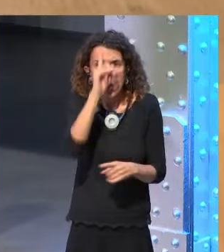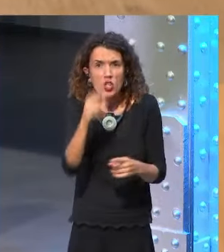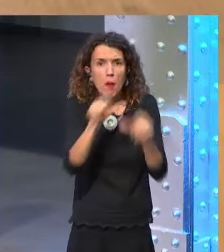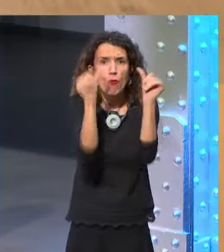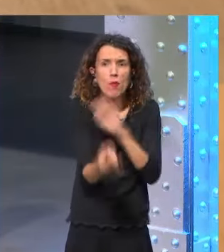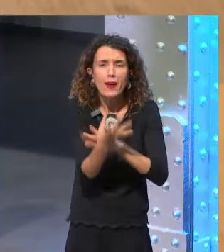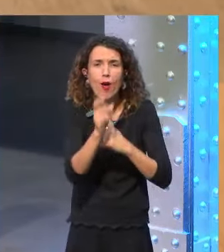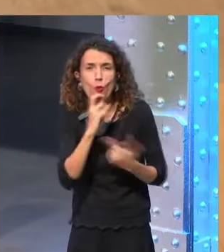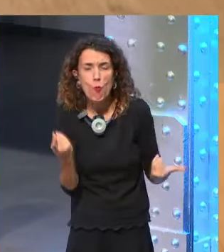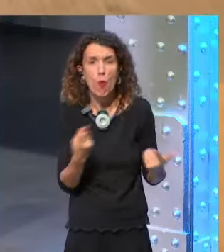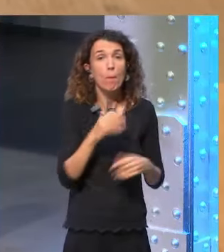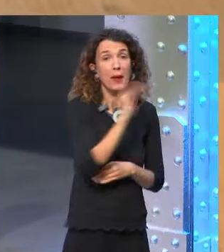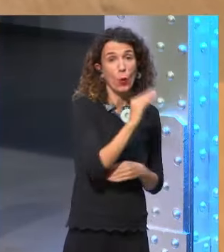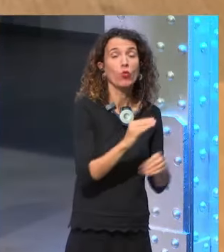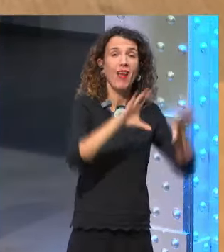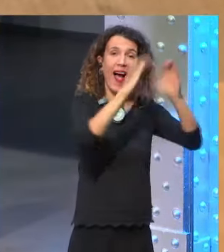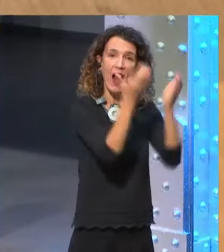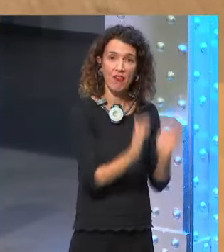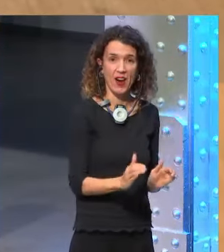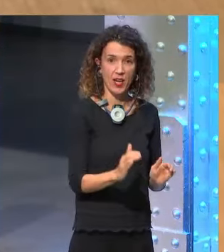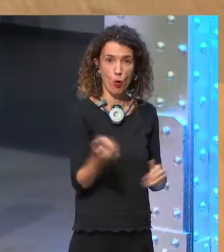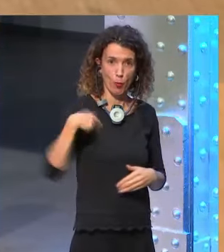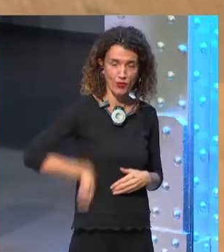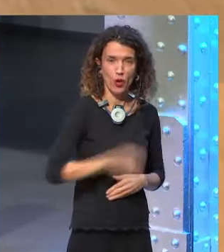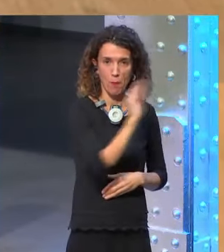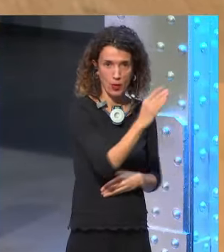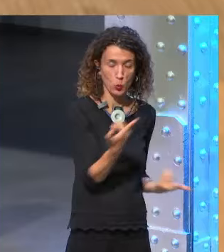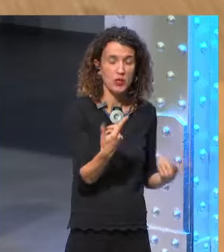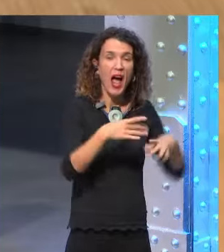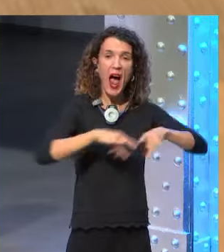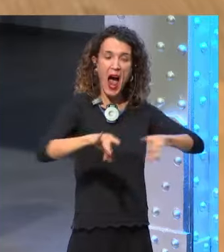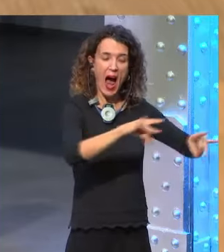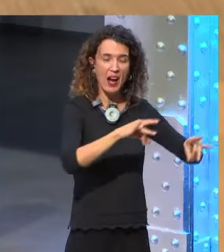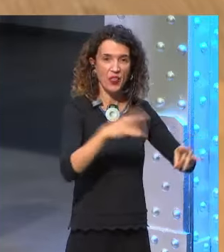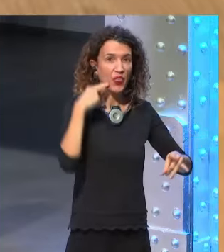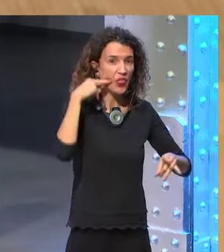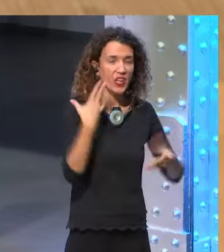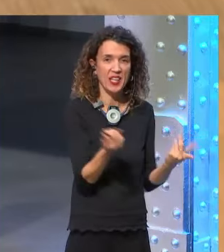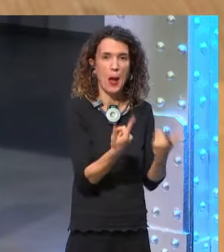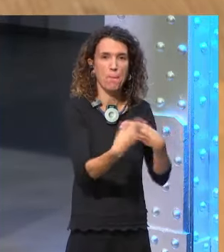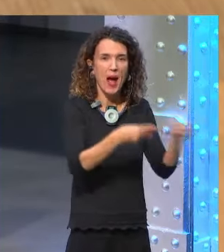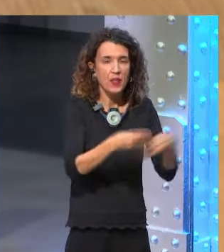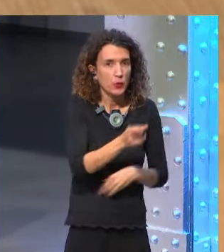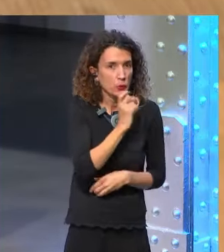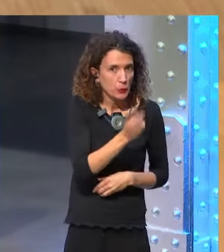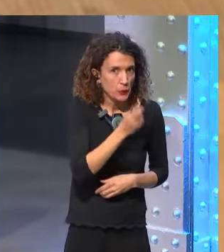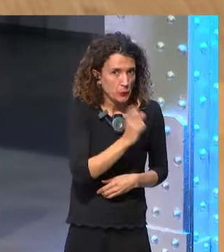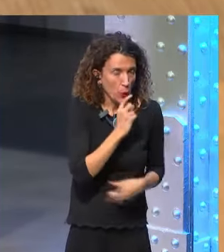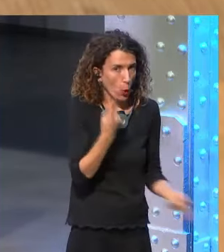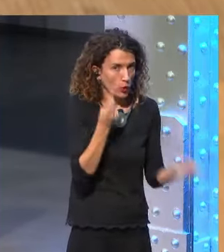potter, and he will tell you that clay is a really difficult material to get, to get in control of.